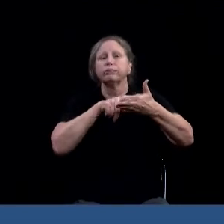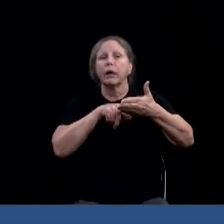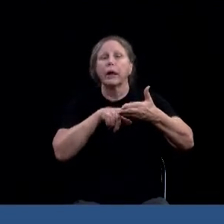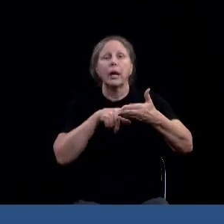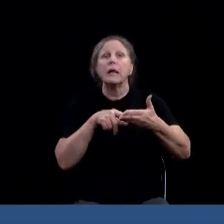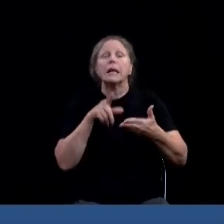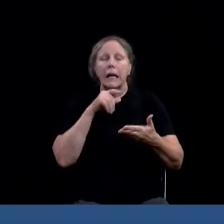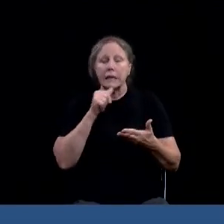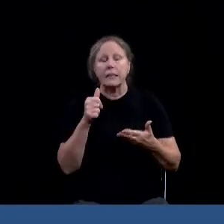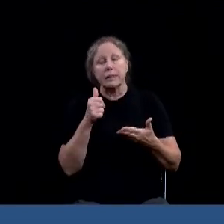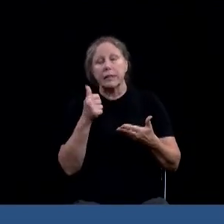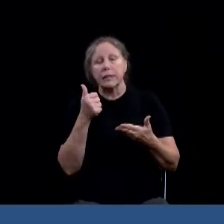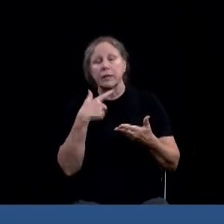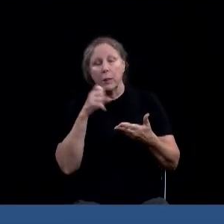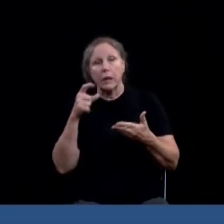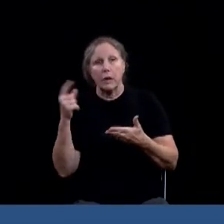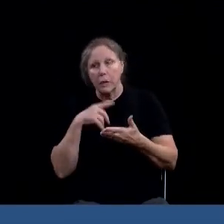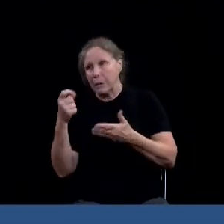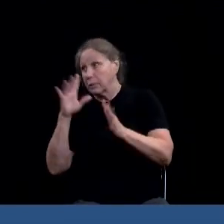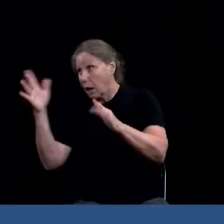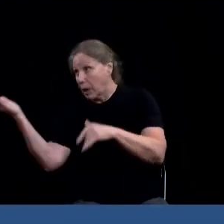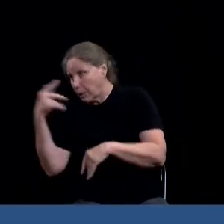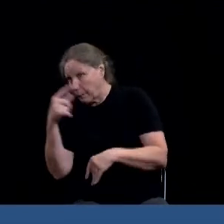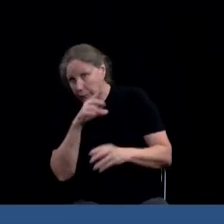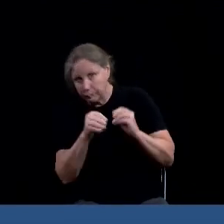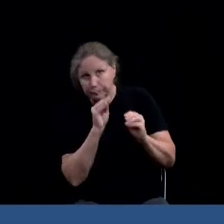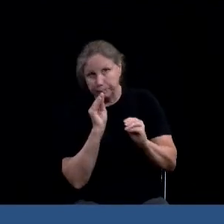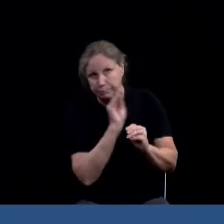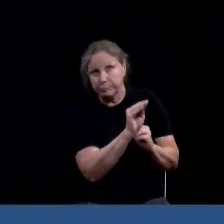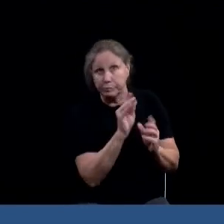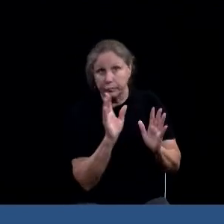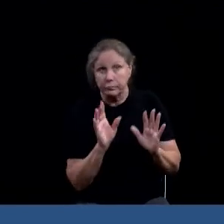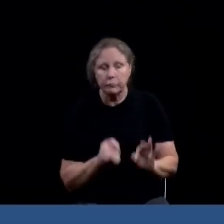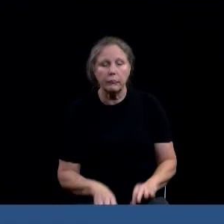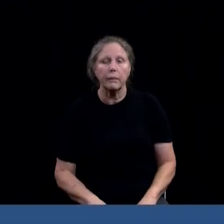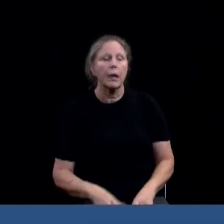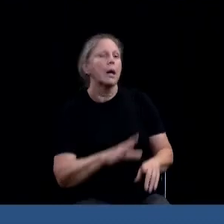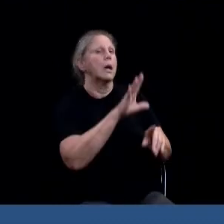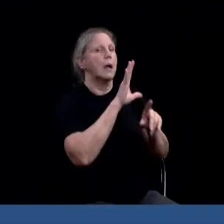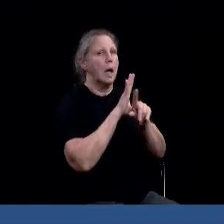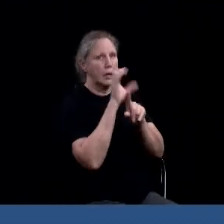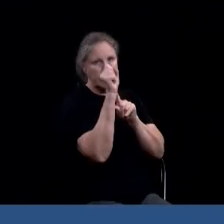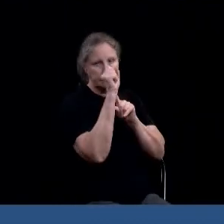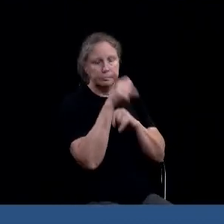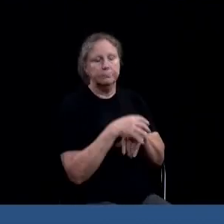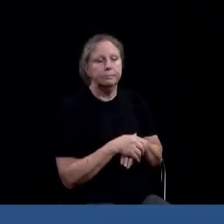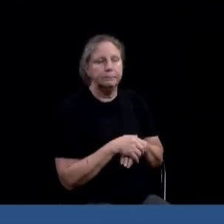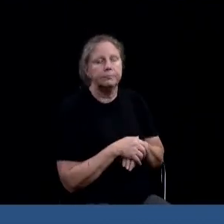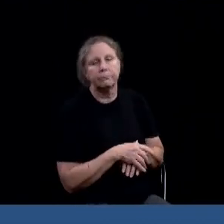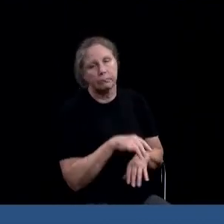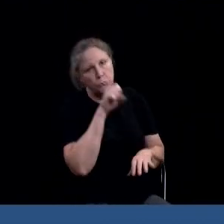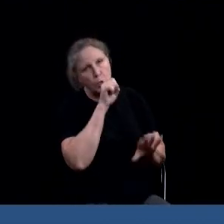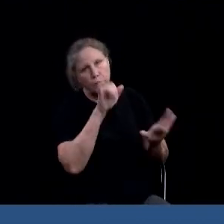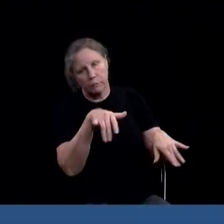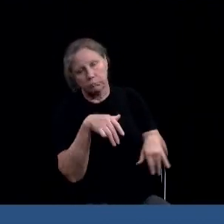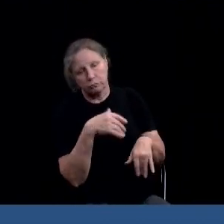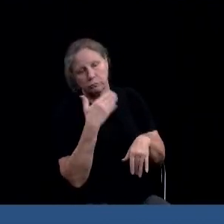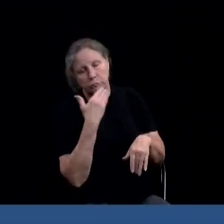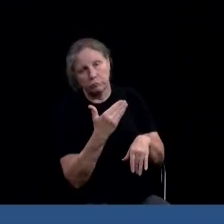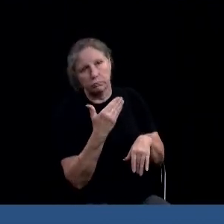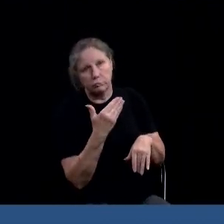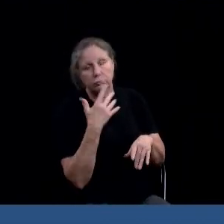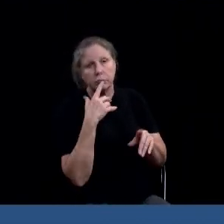away. Awesome. I love that. I think you guys are going about this in the exact right way. And again, I'm so excited